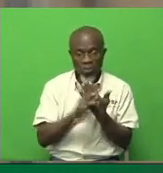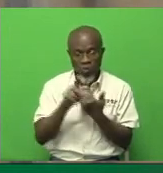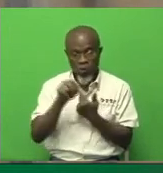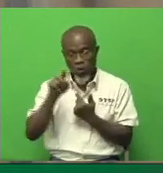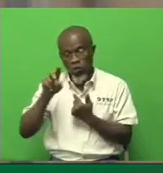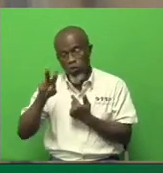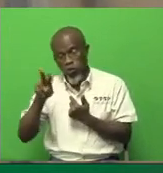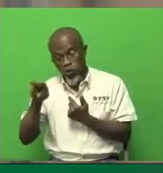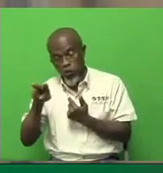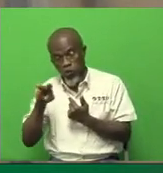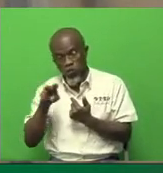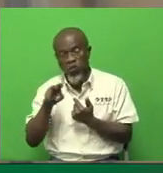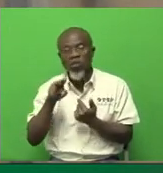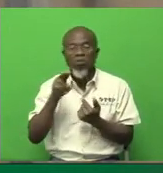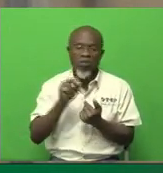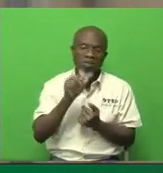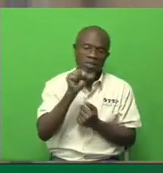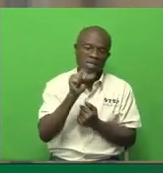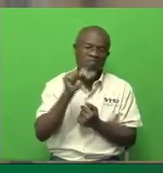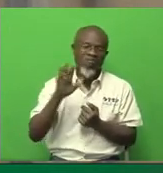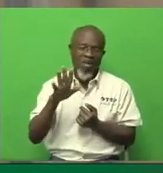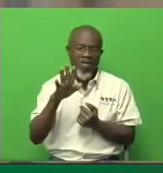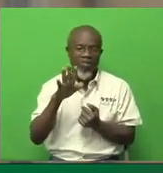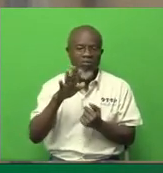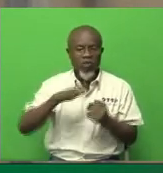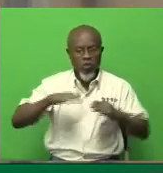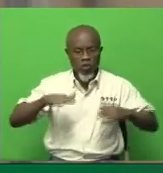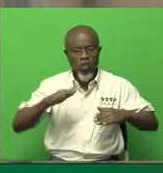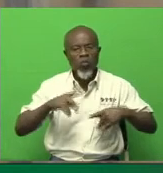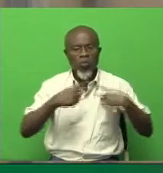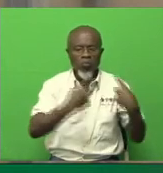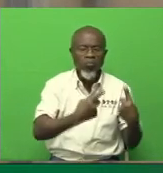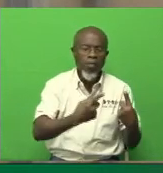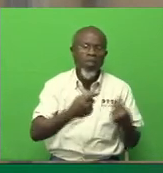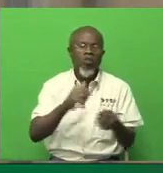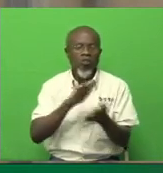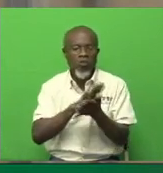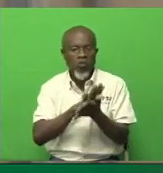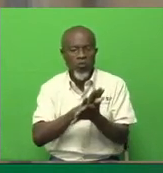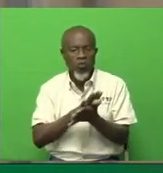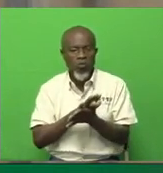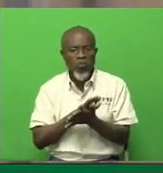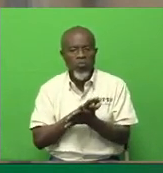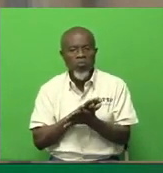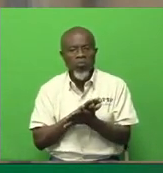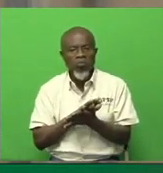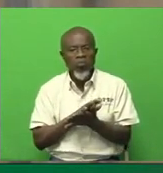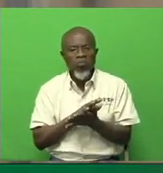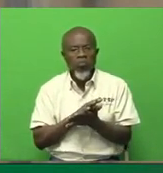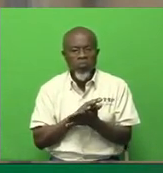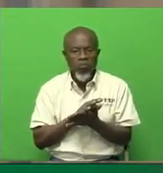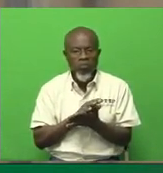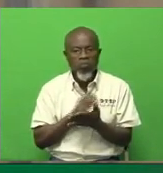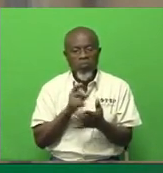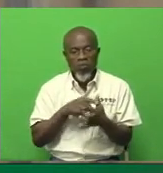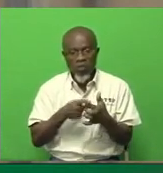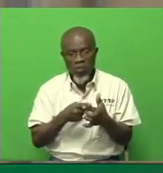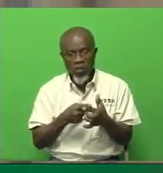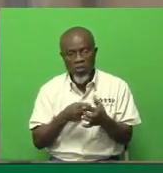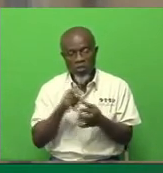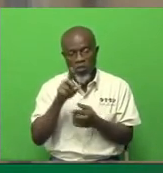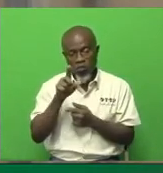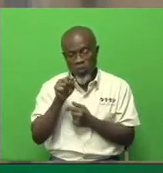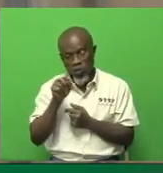and finally Madam speaker in April 2022 our ecce primary and